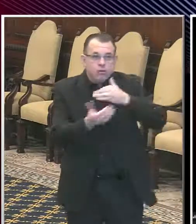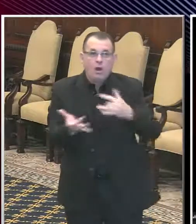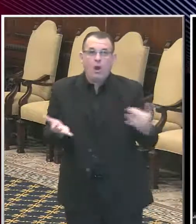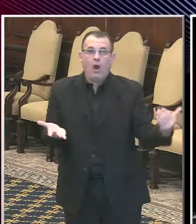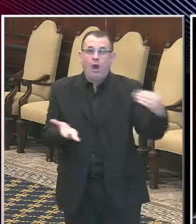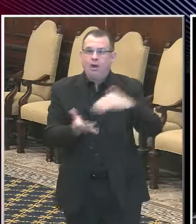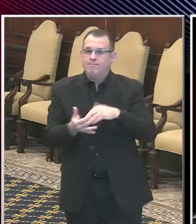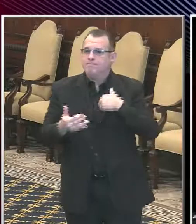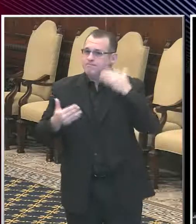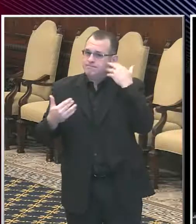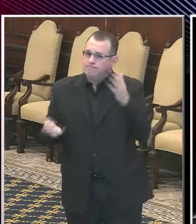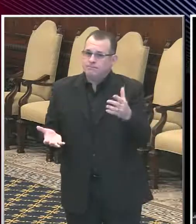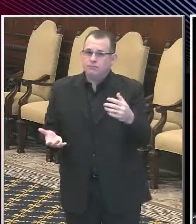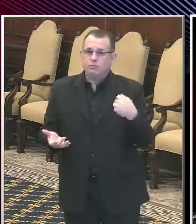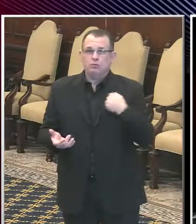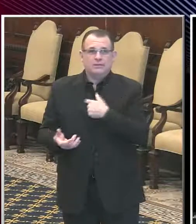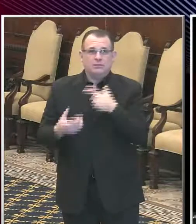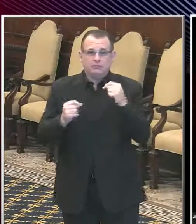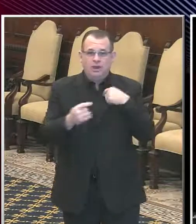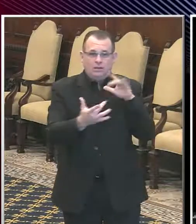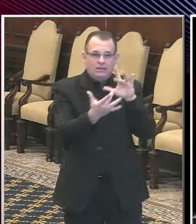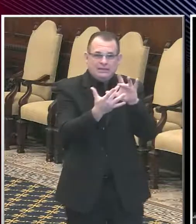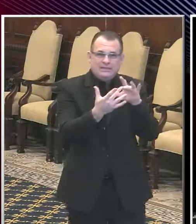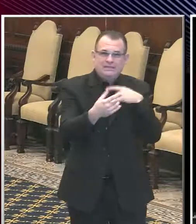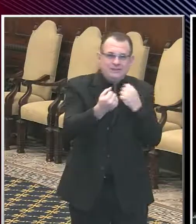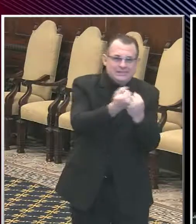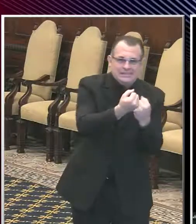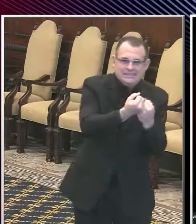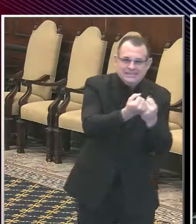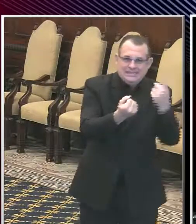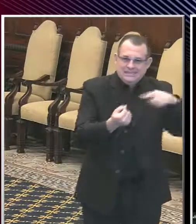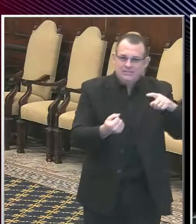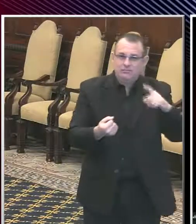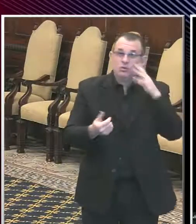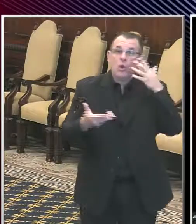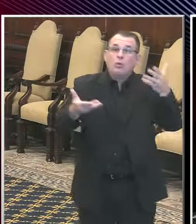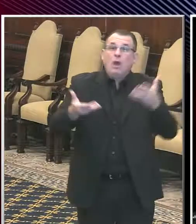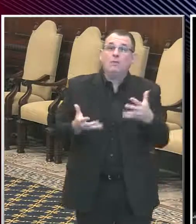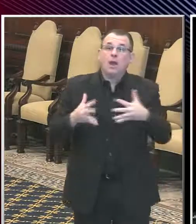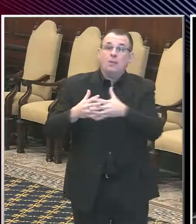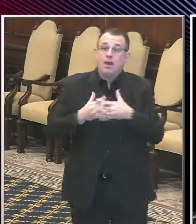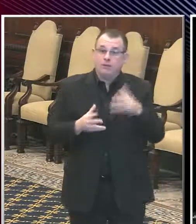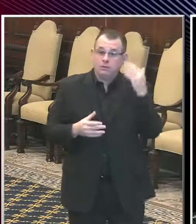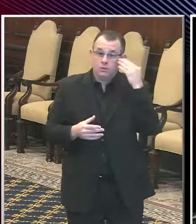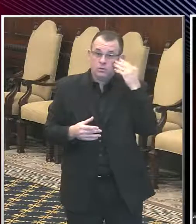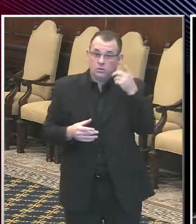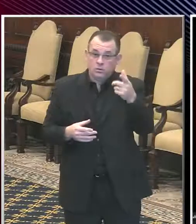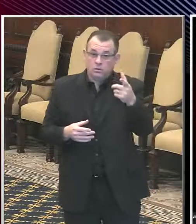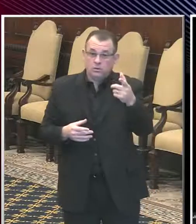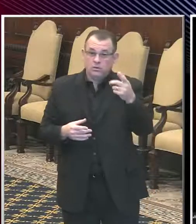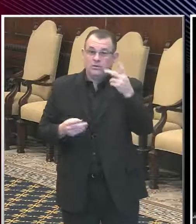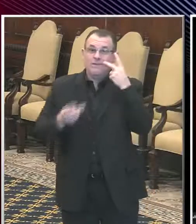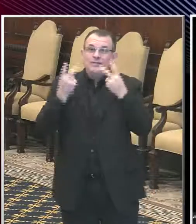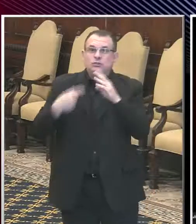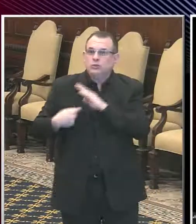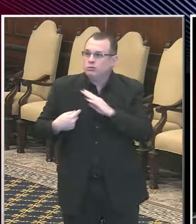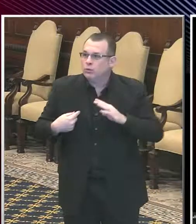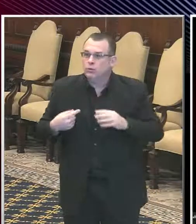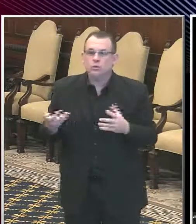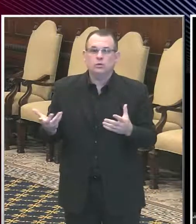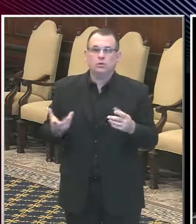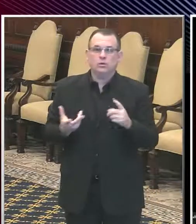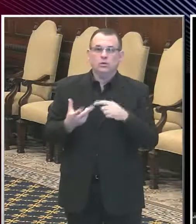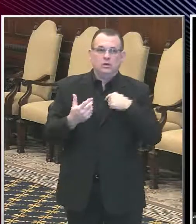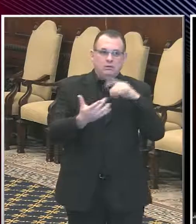have, Welcome America and the Convention and Visitors Bureau, Convention and Visitors Board that we're in contact